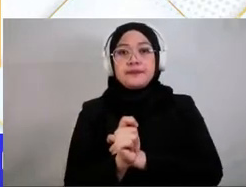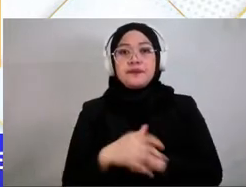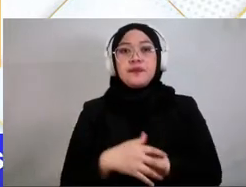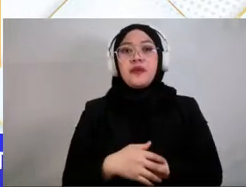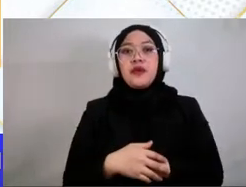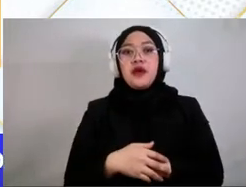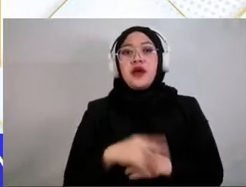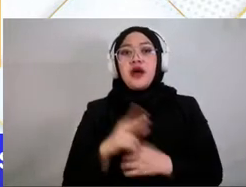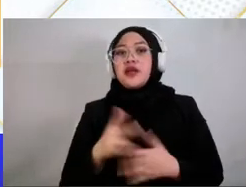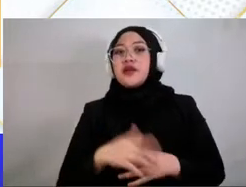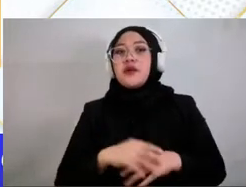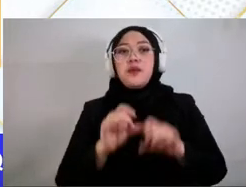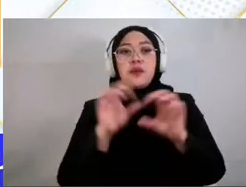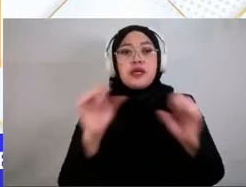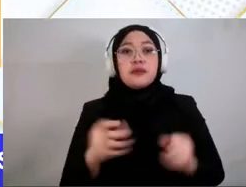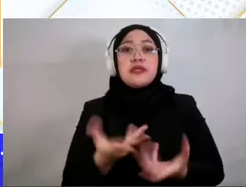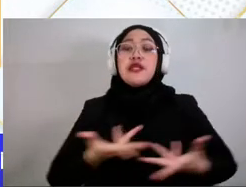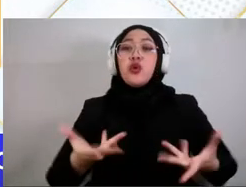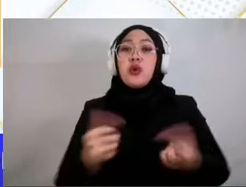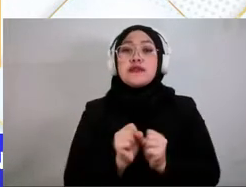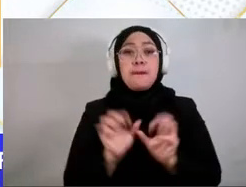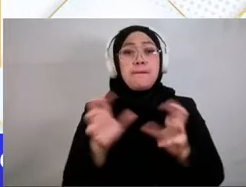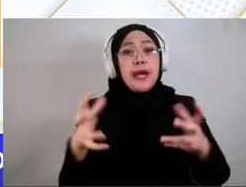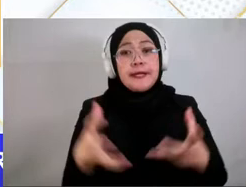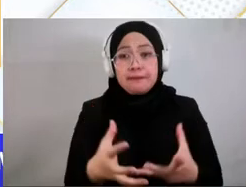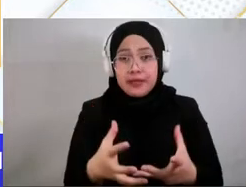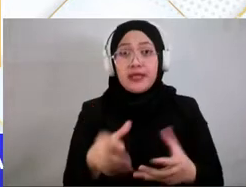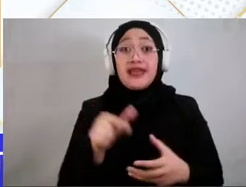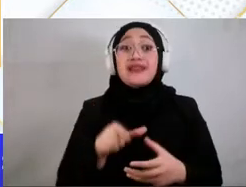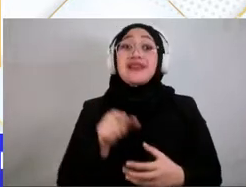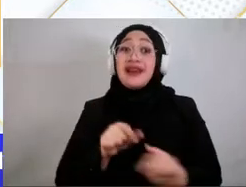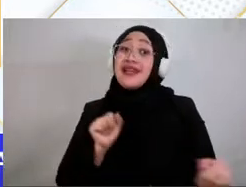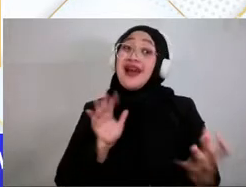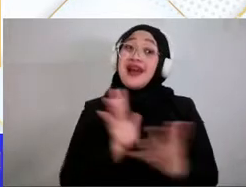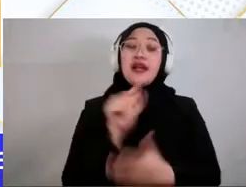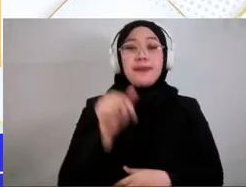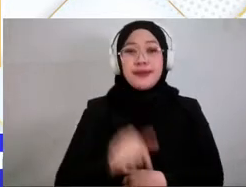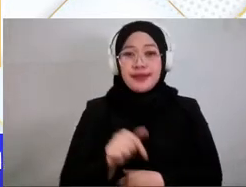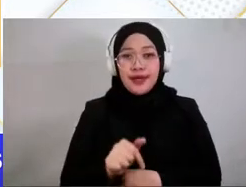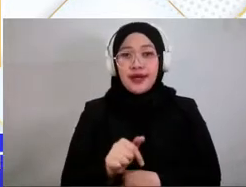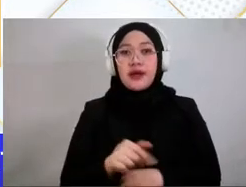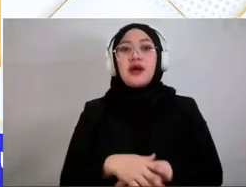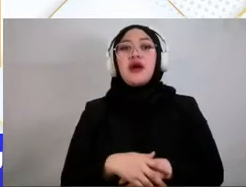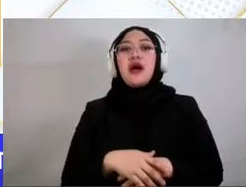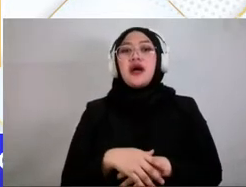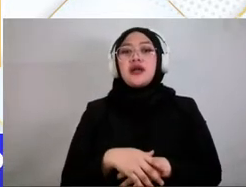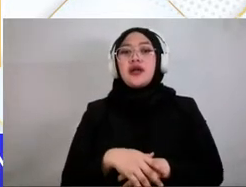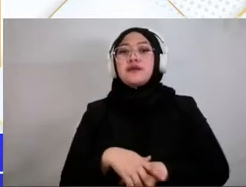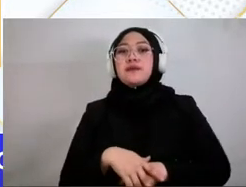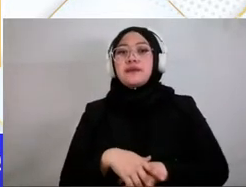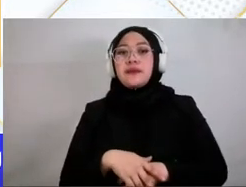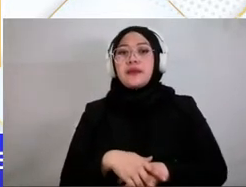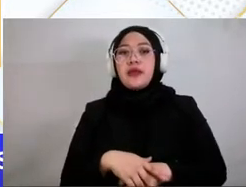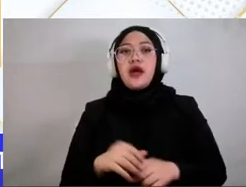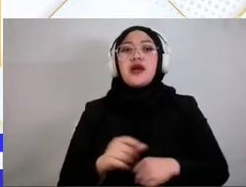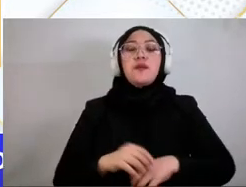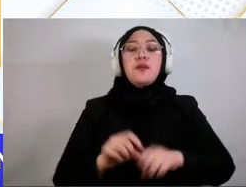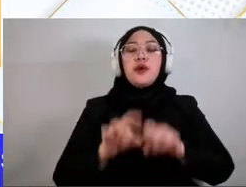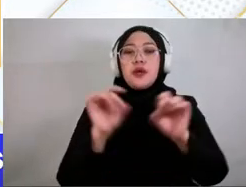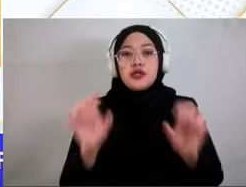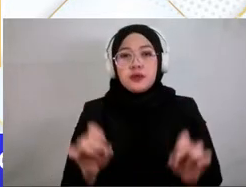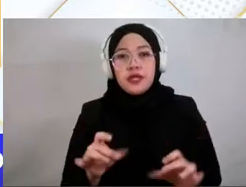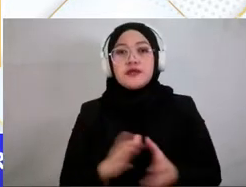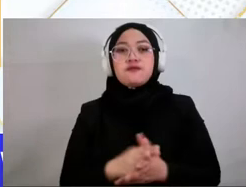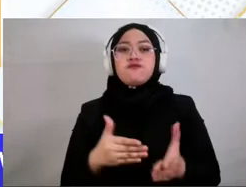ethnicities, pandemics like the current pandemics that we are facing right now, natural resources have different influences and